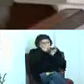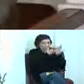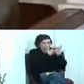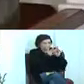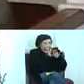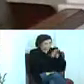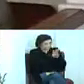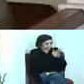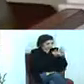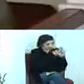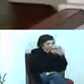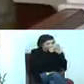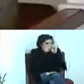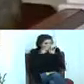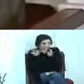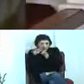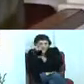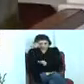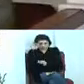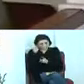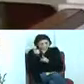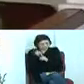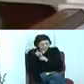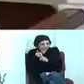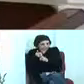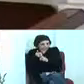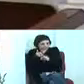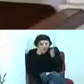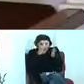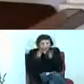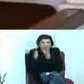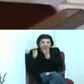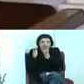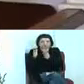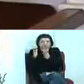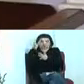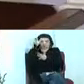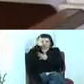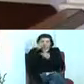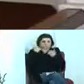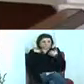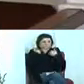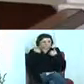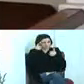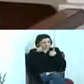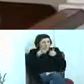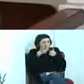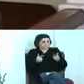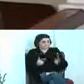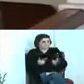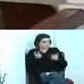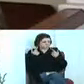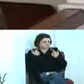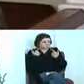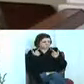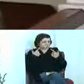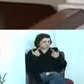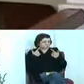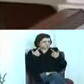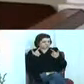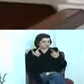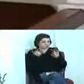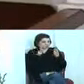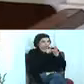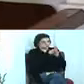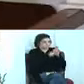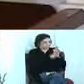to our spiritual self and the plans that God has for our life. Principle